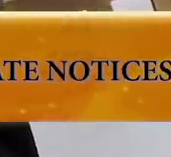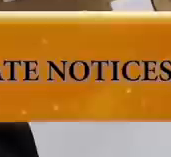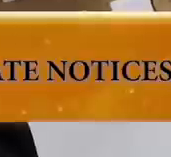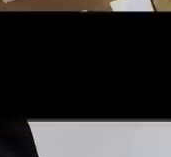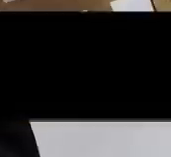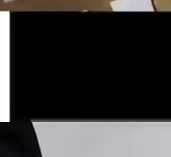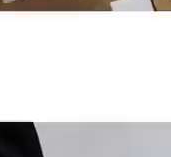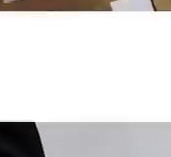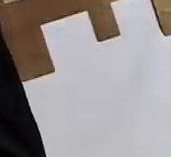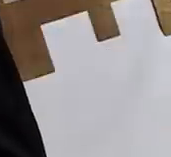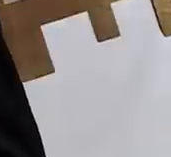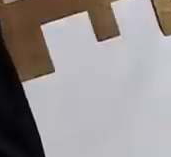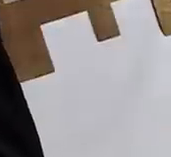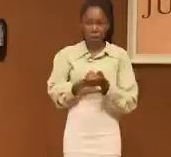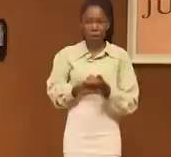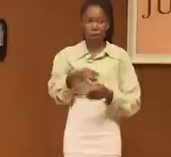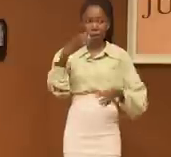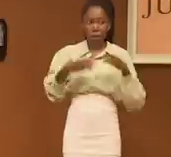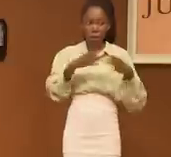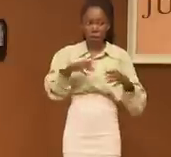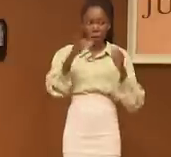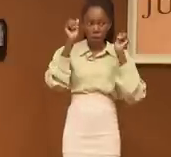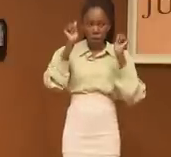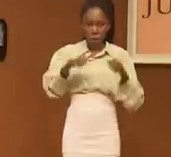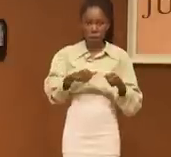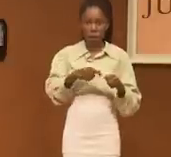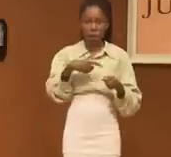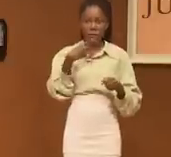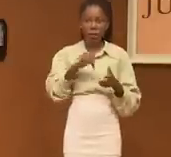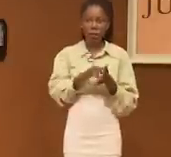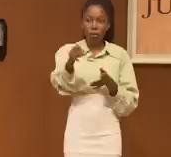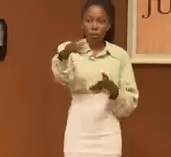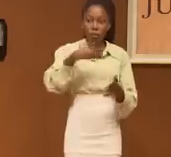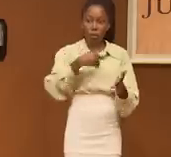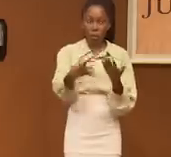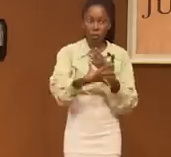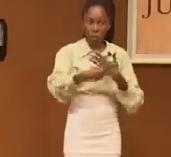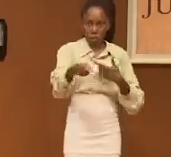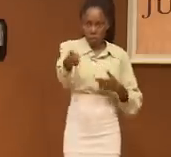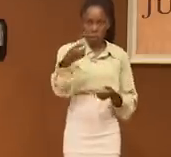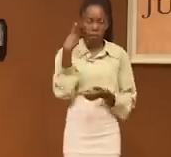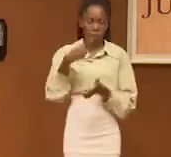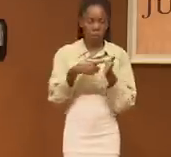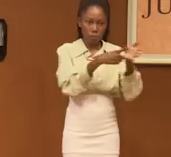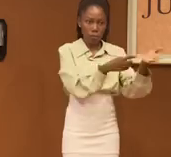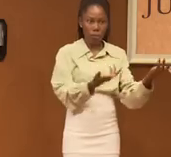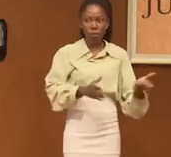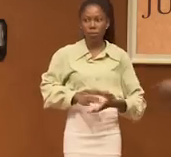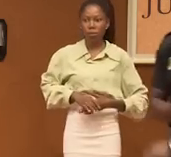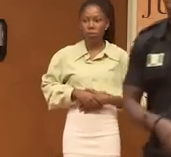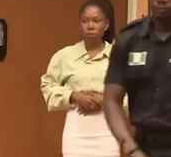court can state that issue. You should be given. But do you have a copy of it? I have it. Let me see.